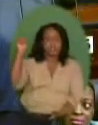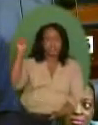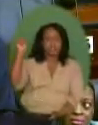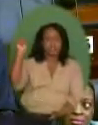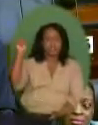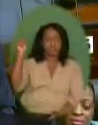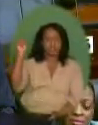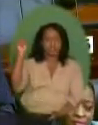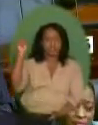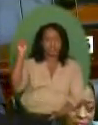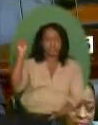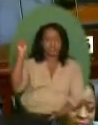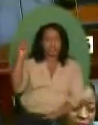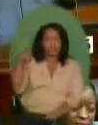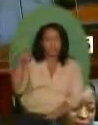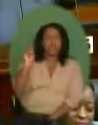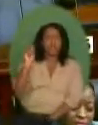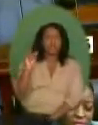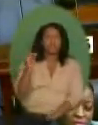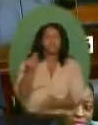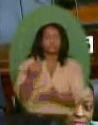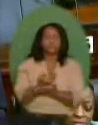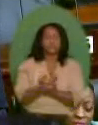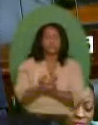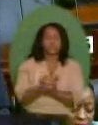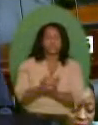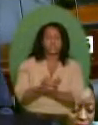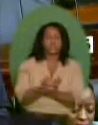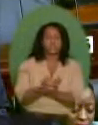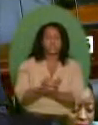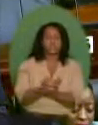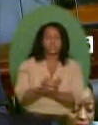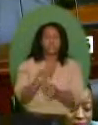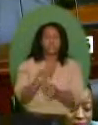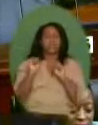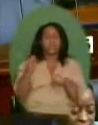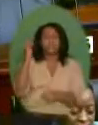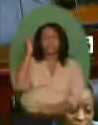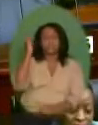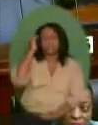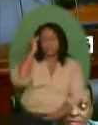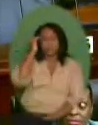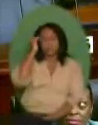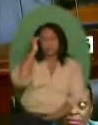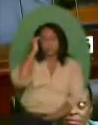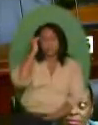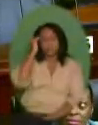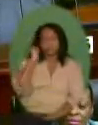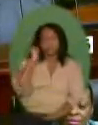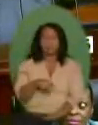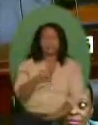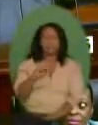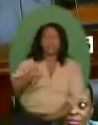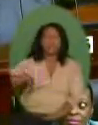necessary visible financial allocation. Mr. Speaker, we know how to take that. Mr.